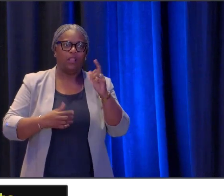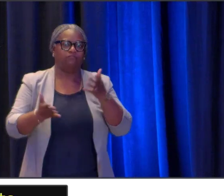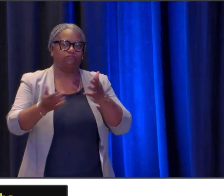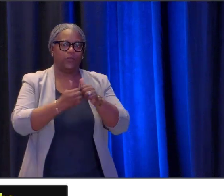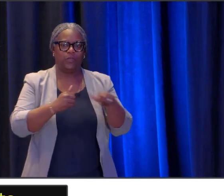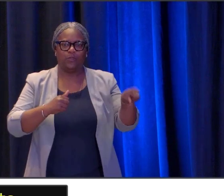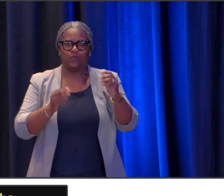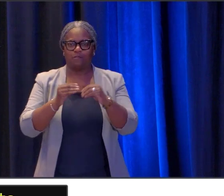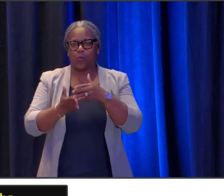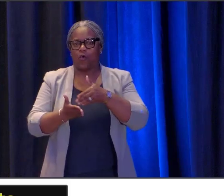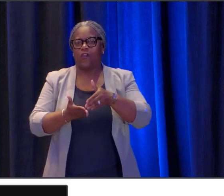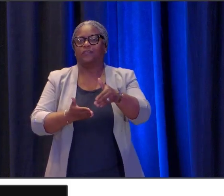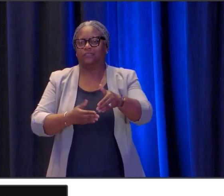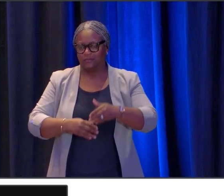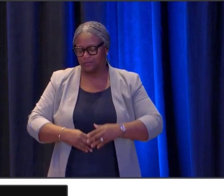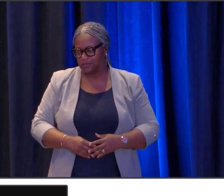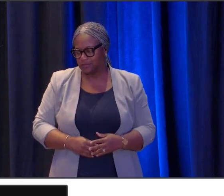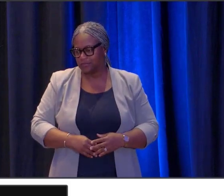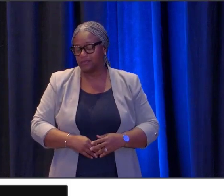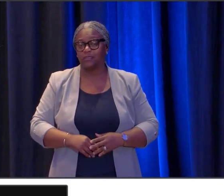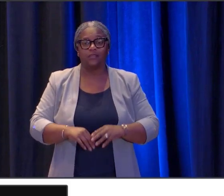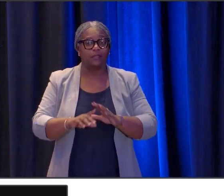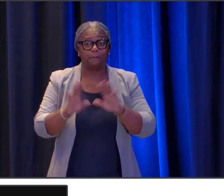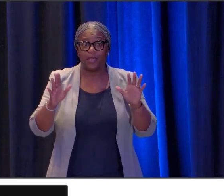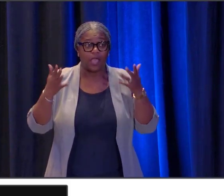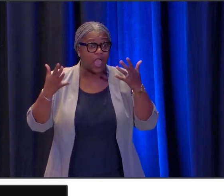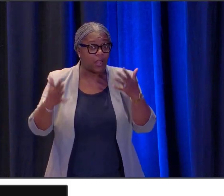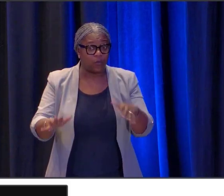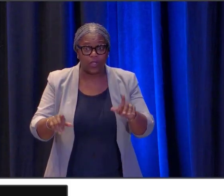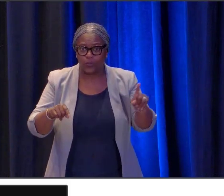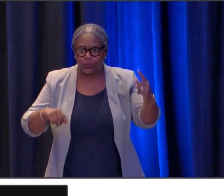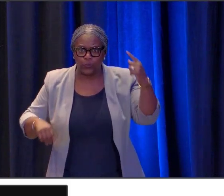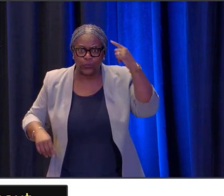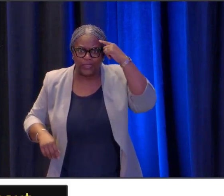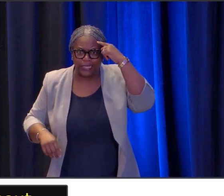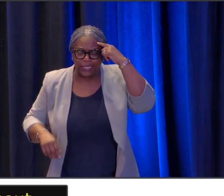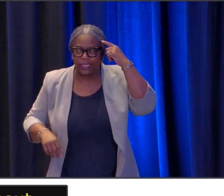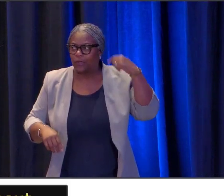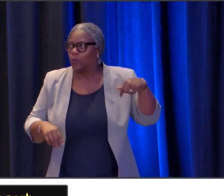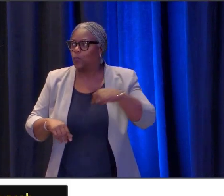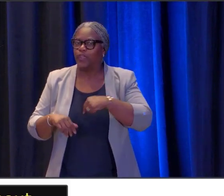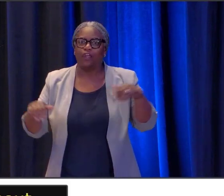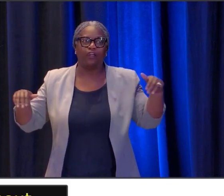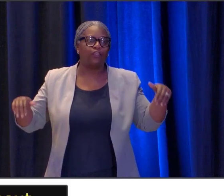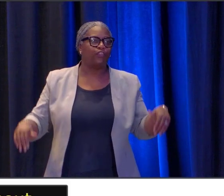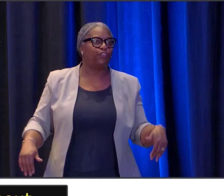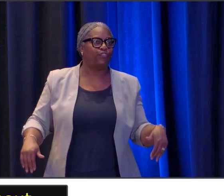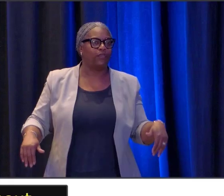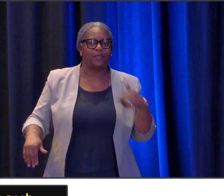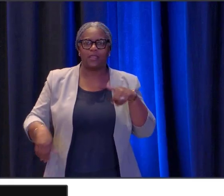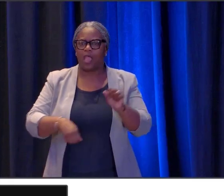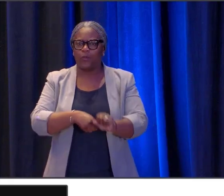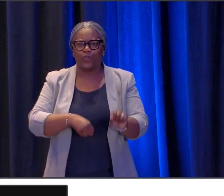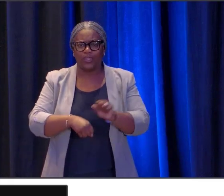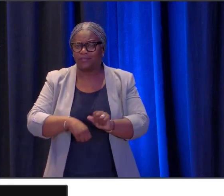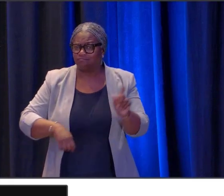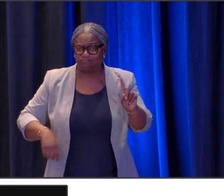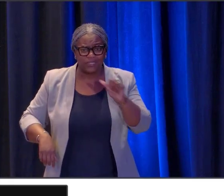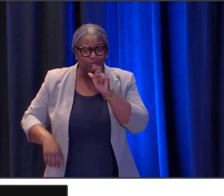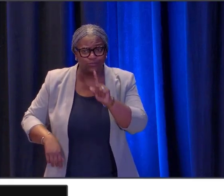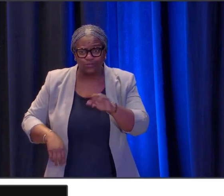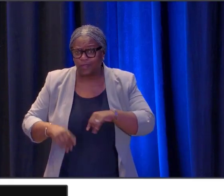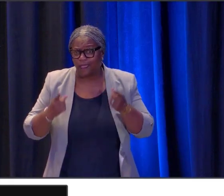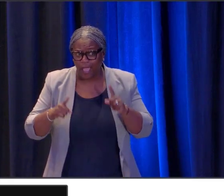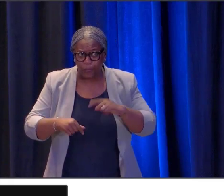things. But don't think for a minute that we are not working on your behalf,